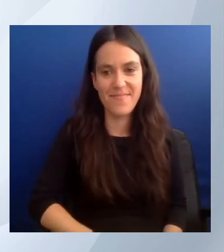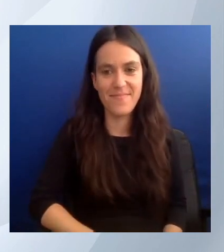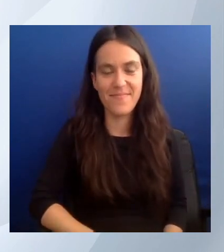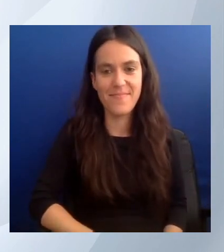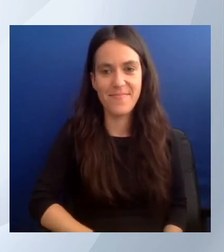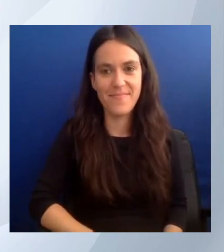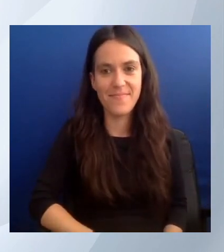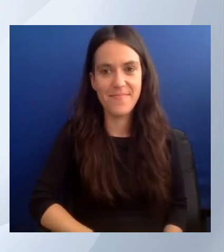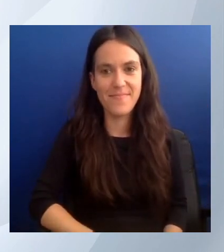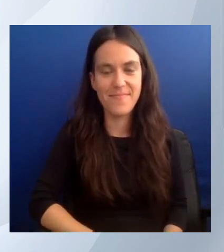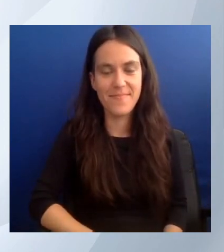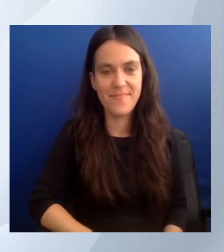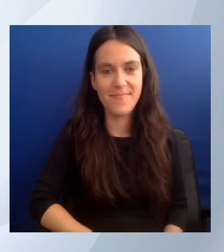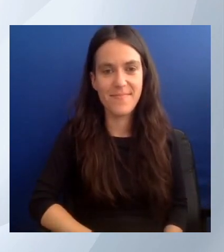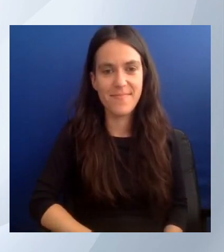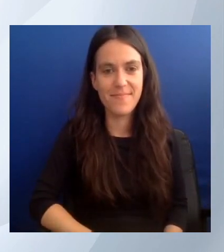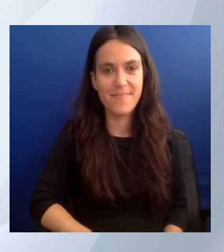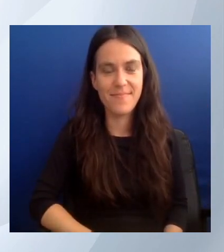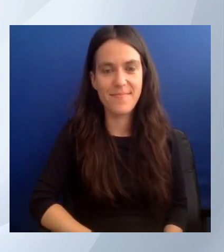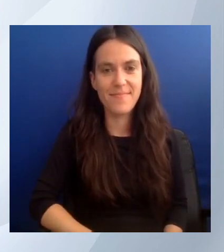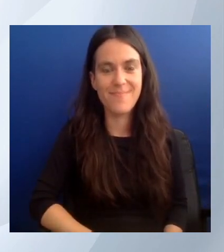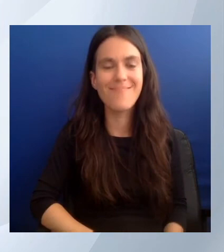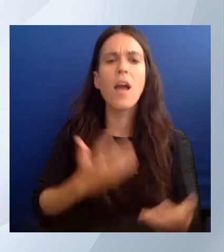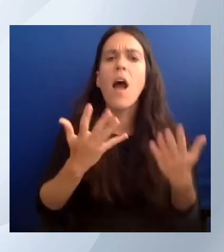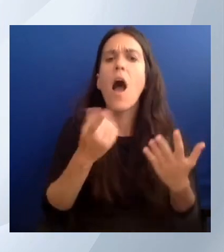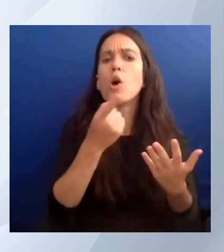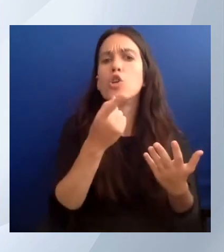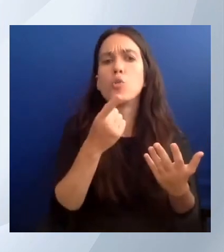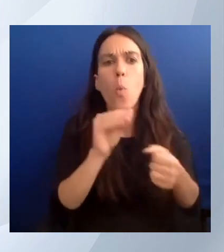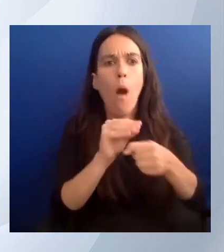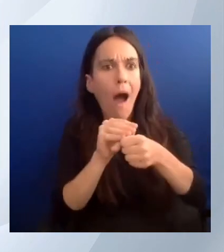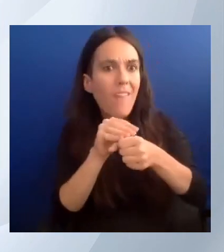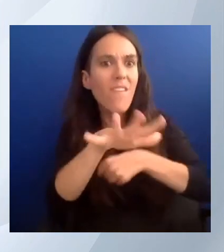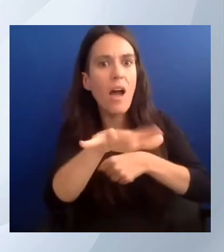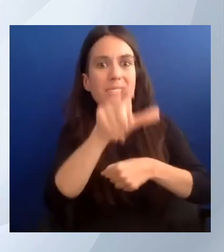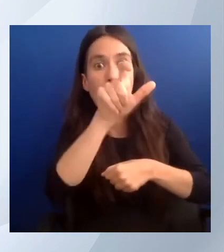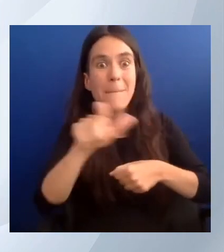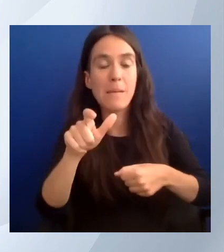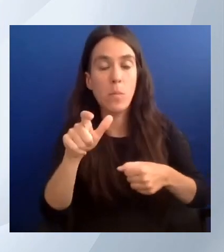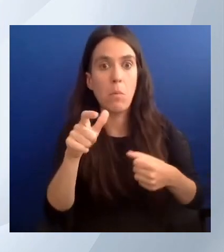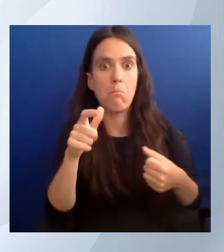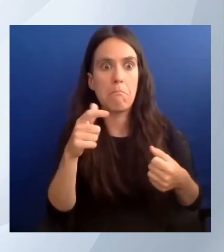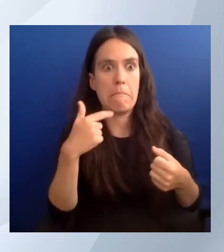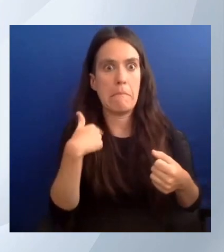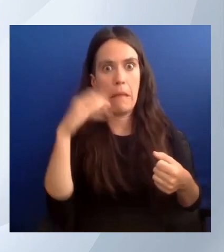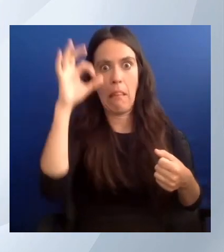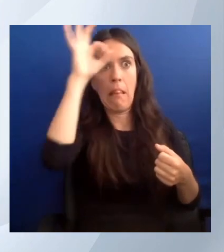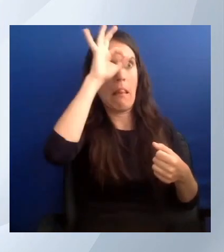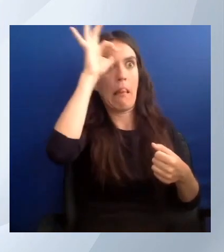advise teams new to this, how to approach this? What I would advise,